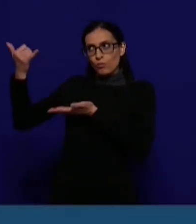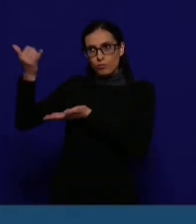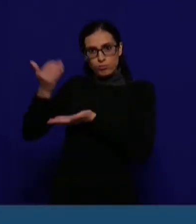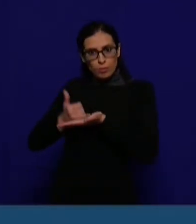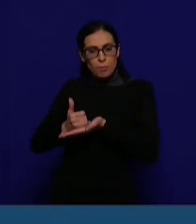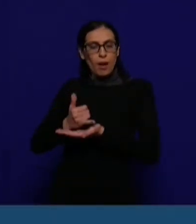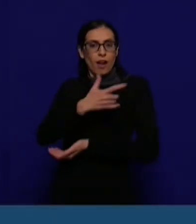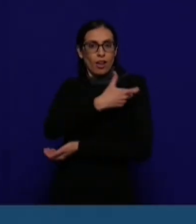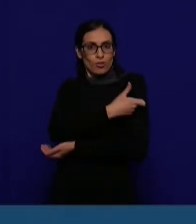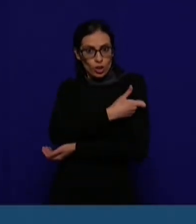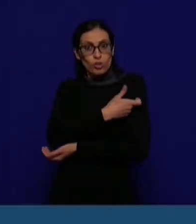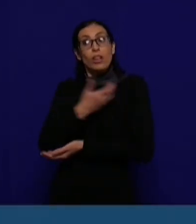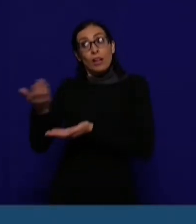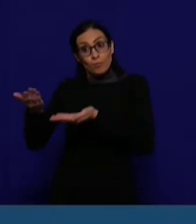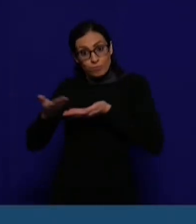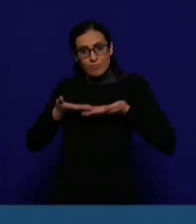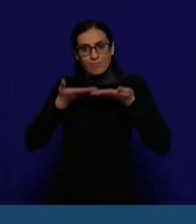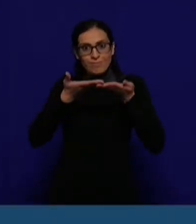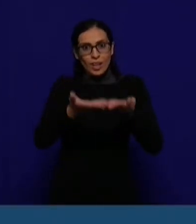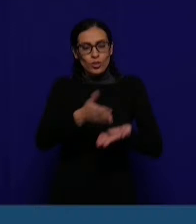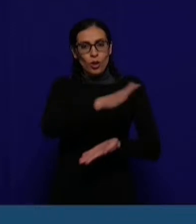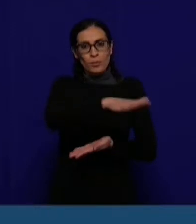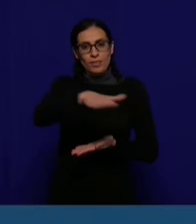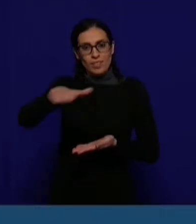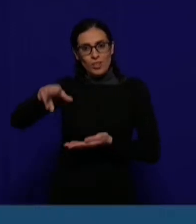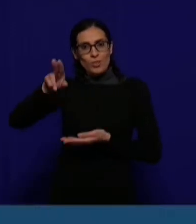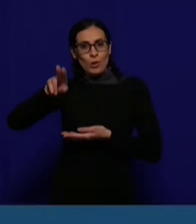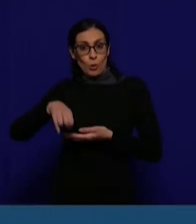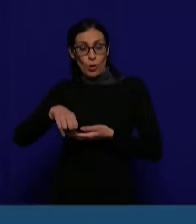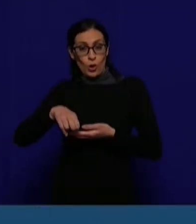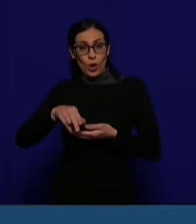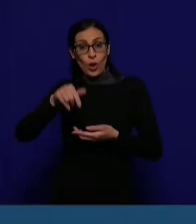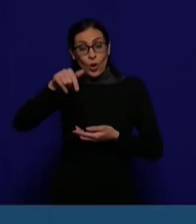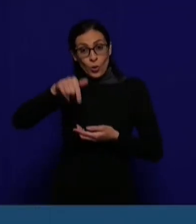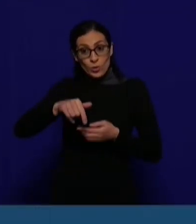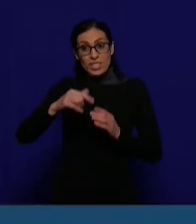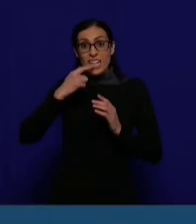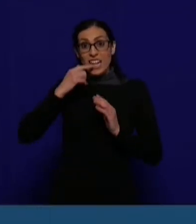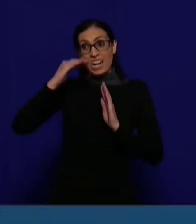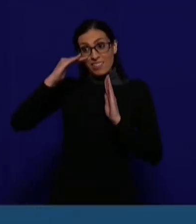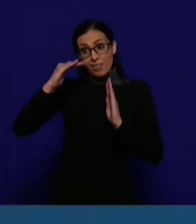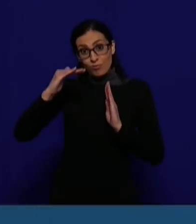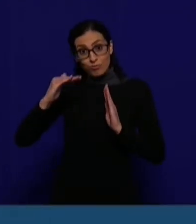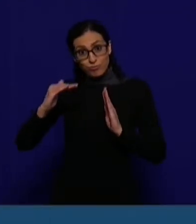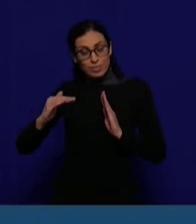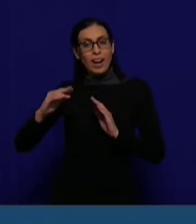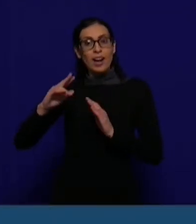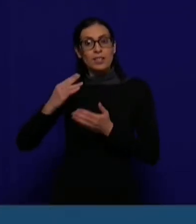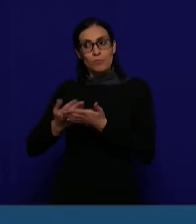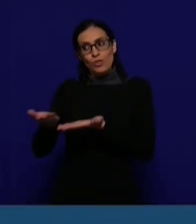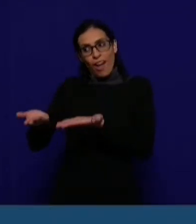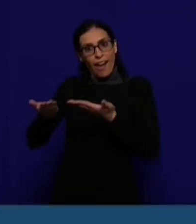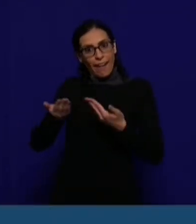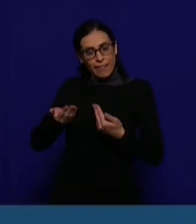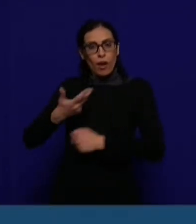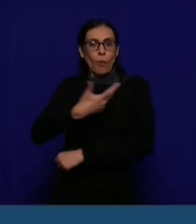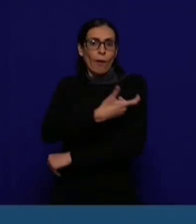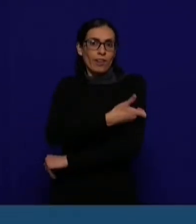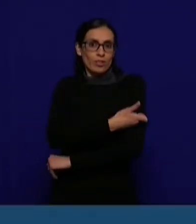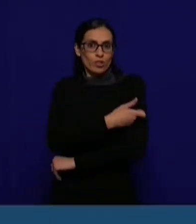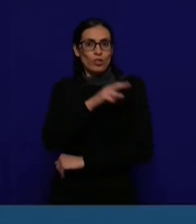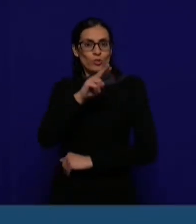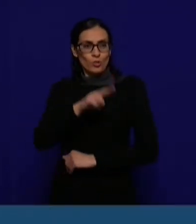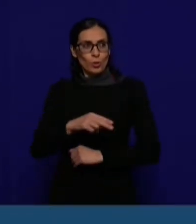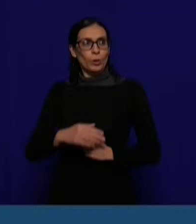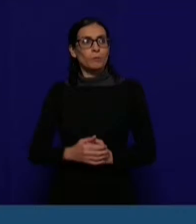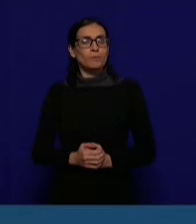allura issa niżlin ukoll l-isfel bil-etajiet tal-persuni li qegħdin ikunu eligibbli biex ikunu jistgħu jieħdu din it-tilqima.